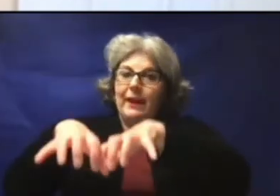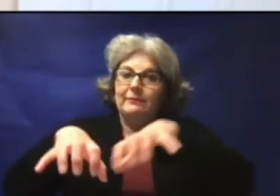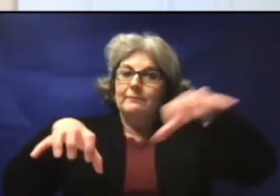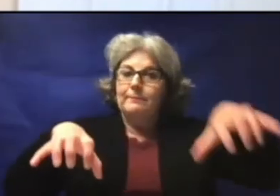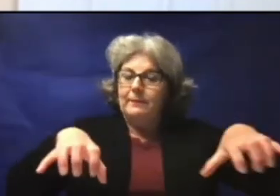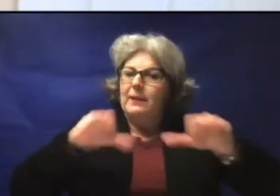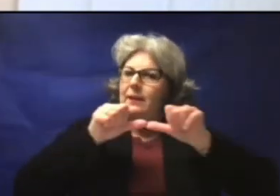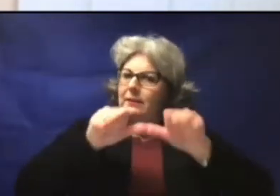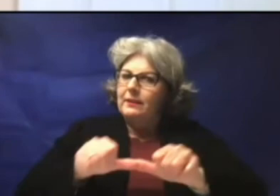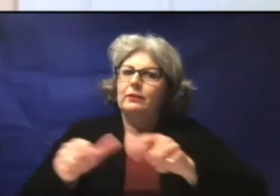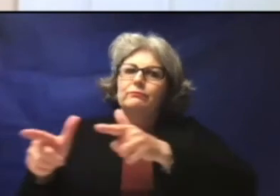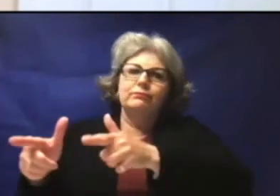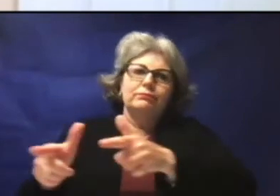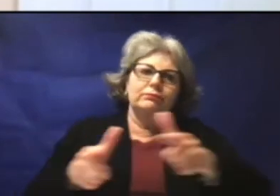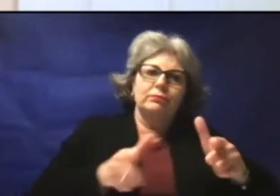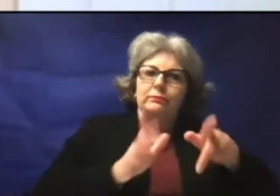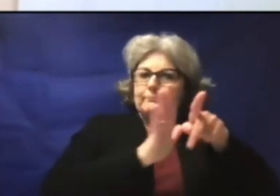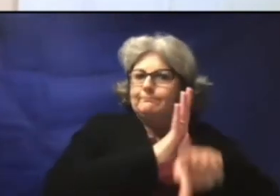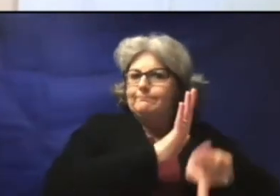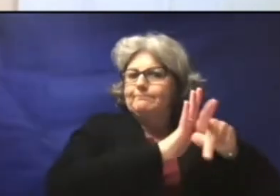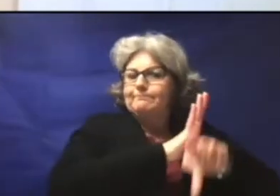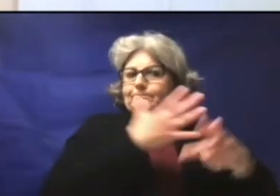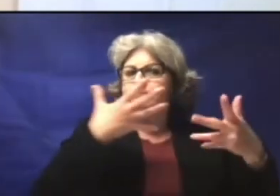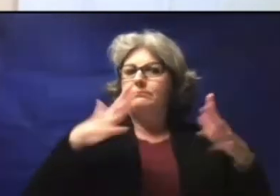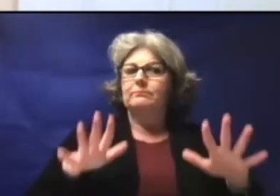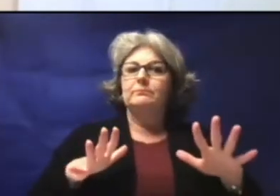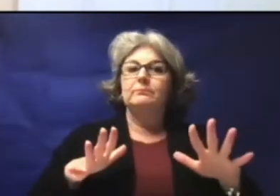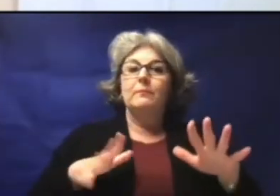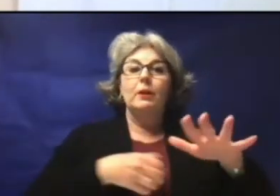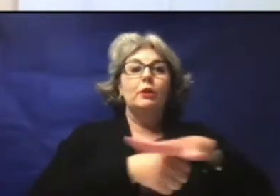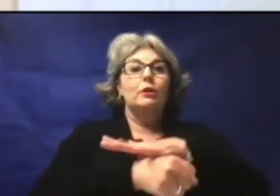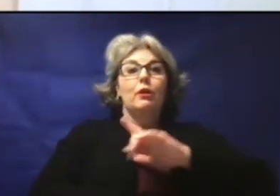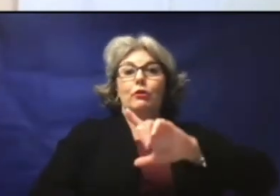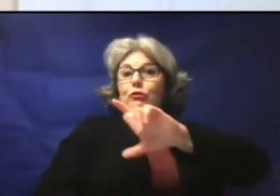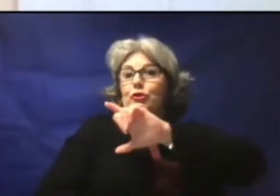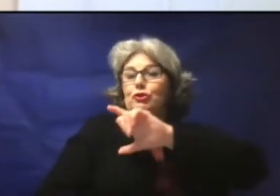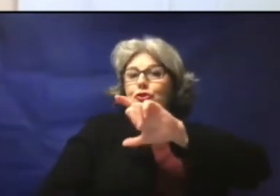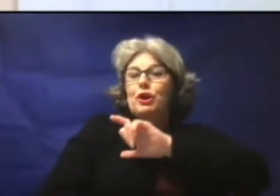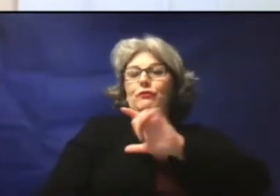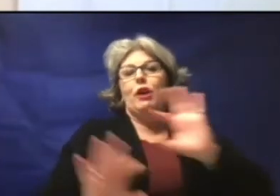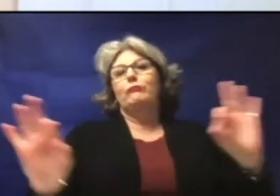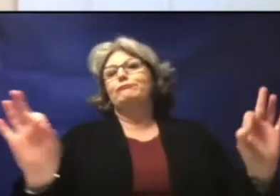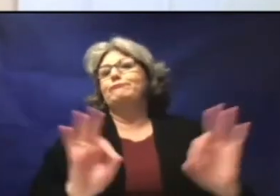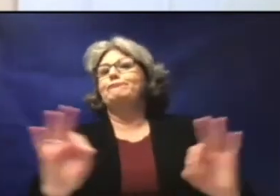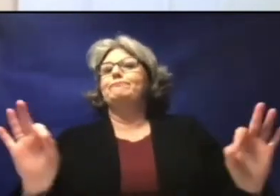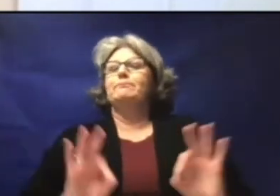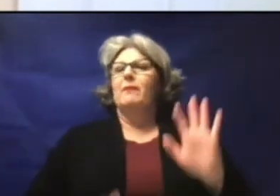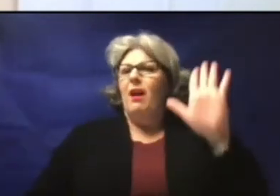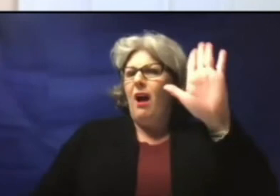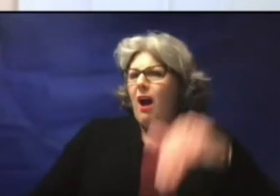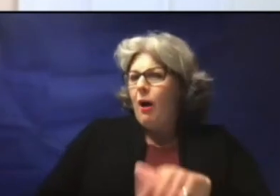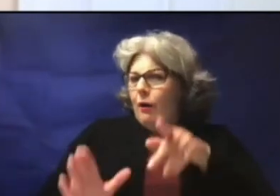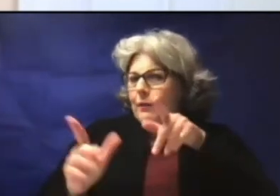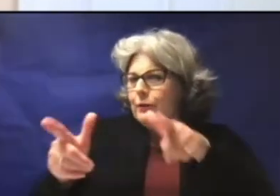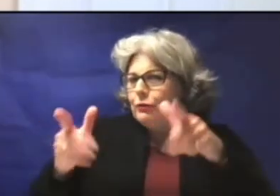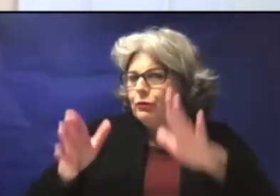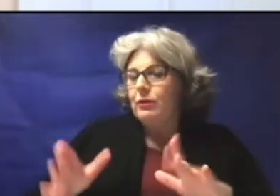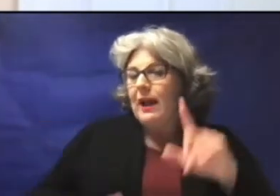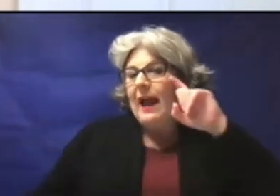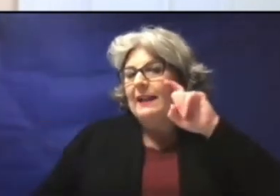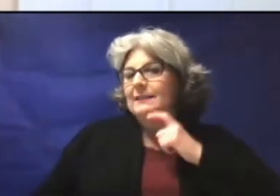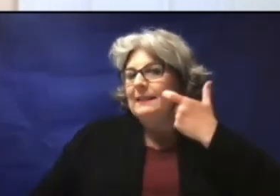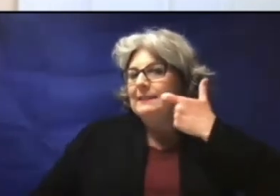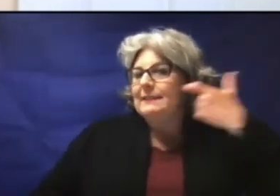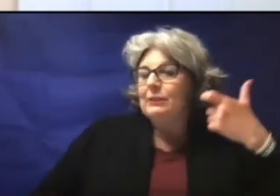he continued his murderous spree. Local sheriffs had tried to diminish these crimes by saying the shooter had a sex addiction